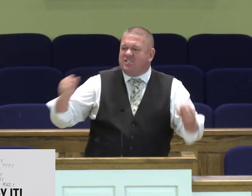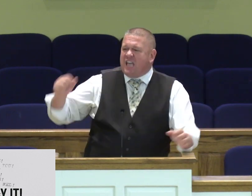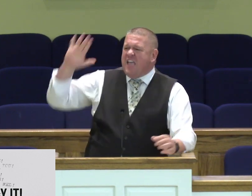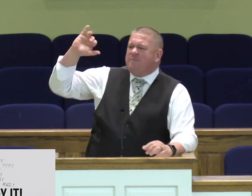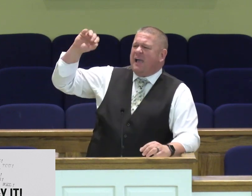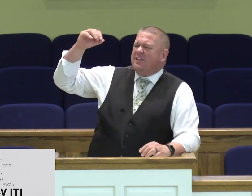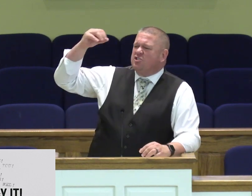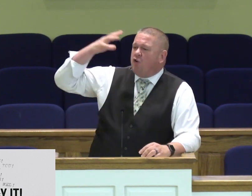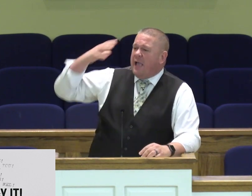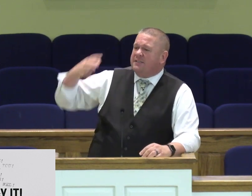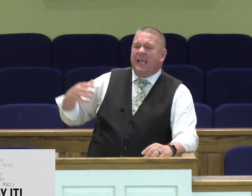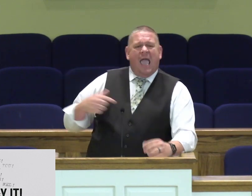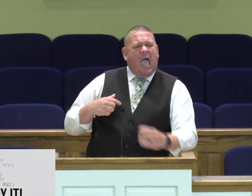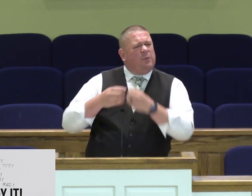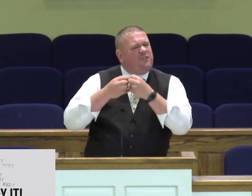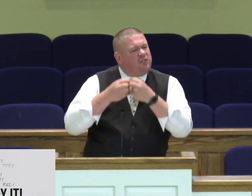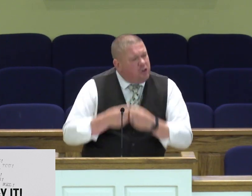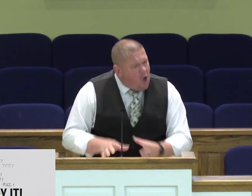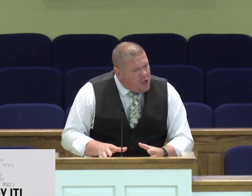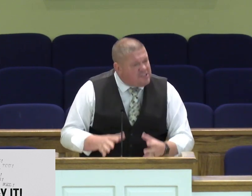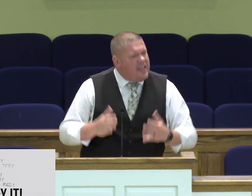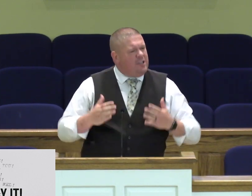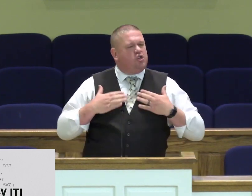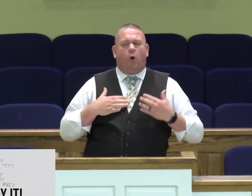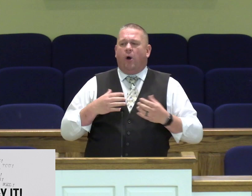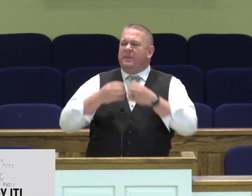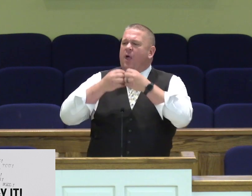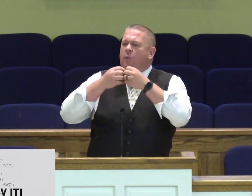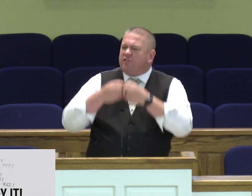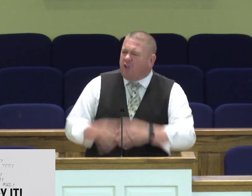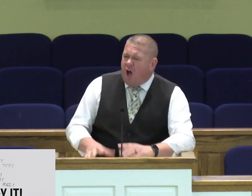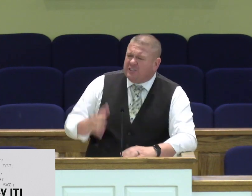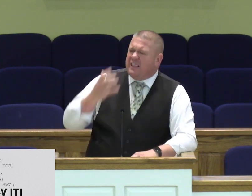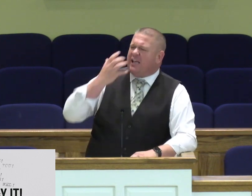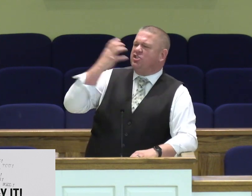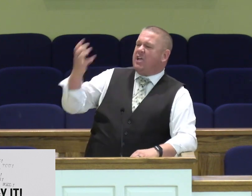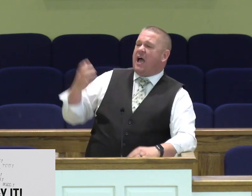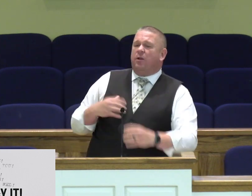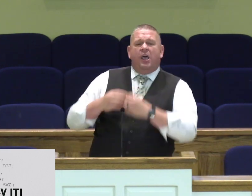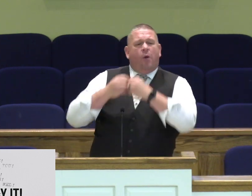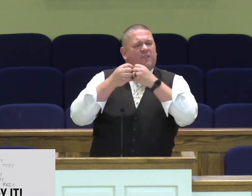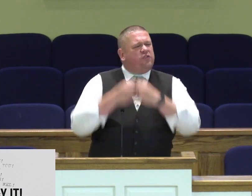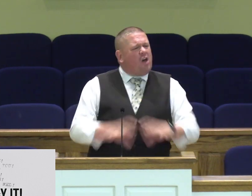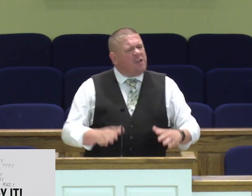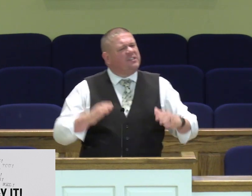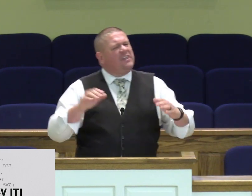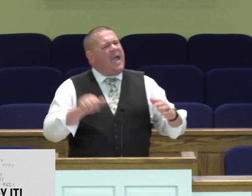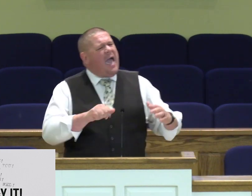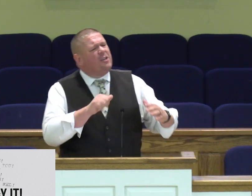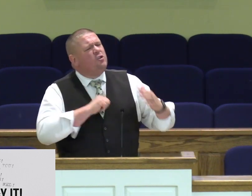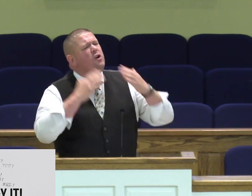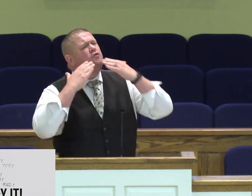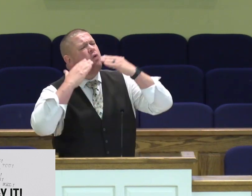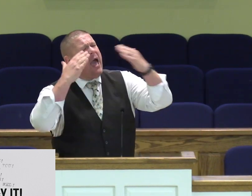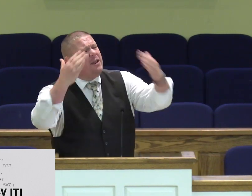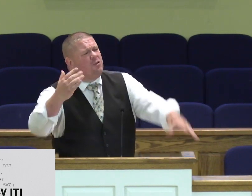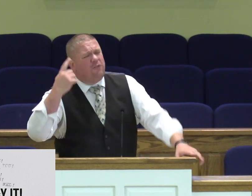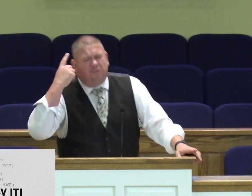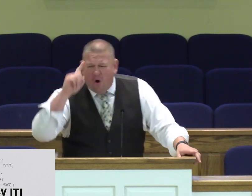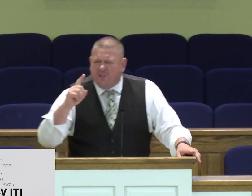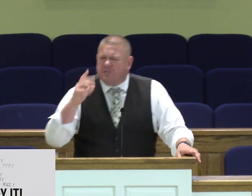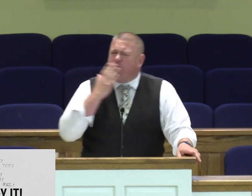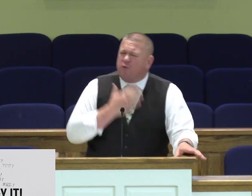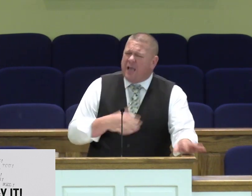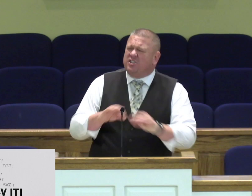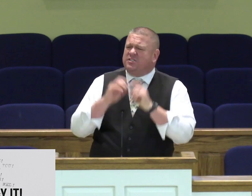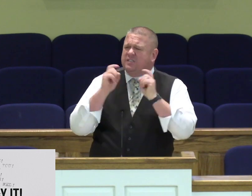be saved by His grace, and we've lost that joy, we've lost that shout, we've lost the attitude of gratitude